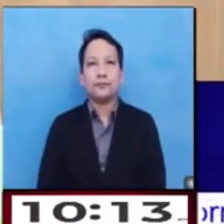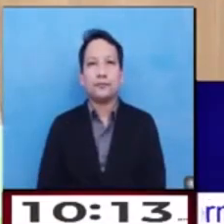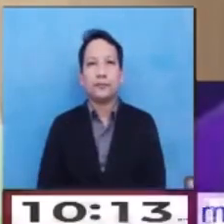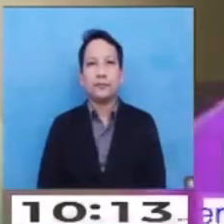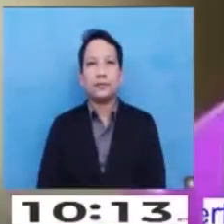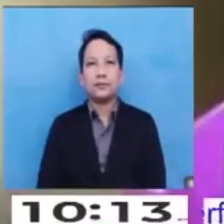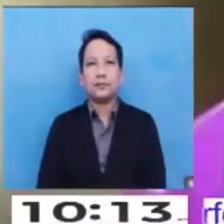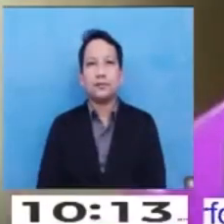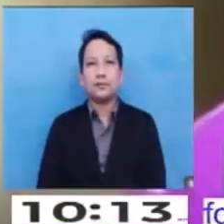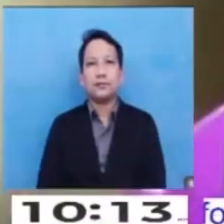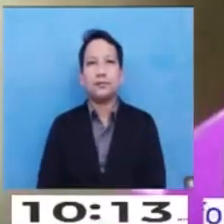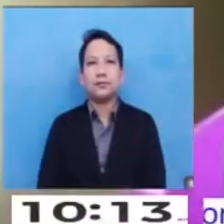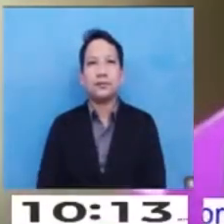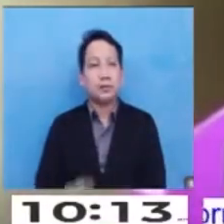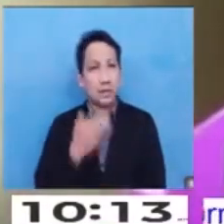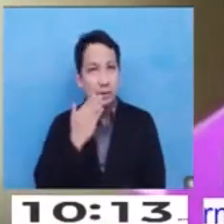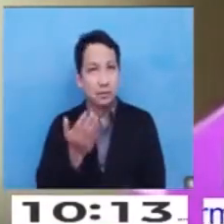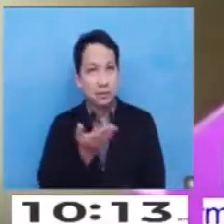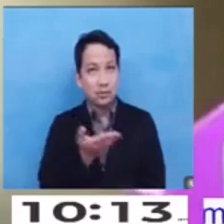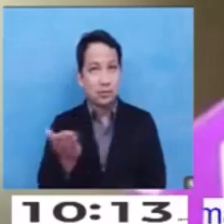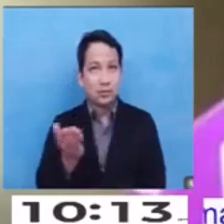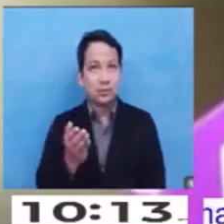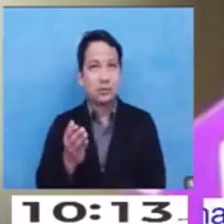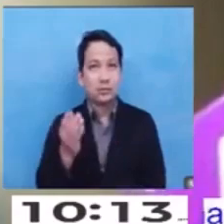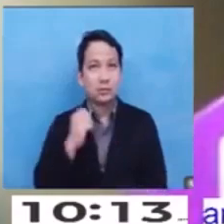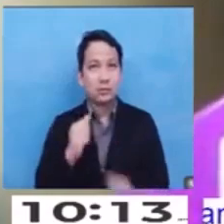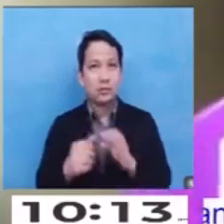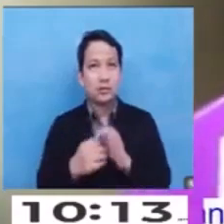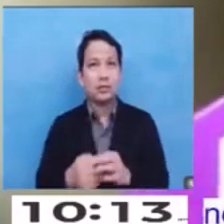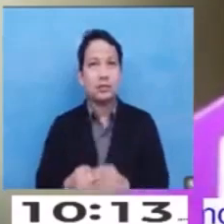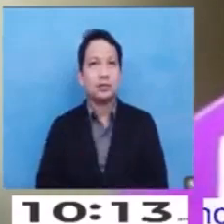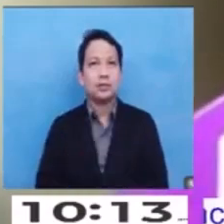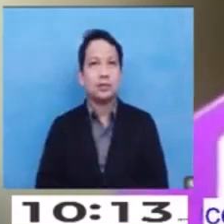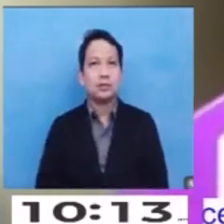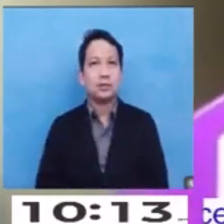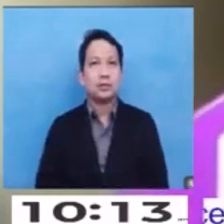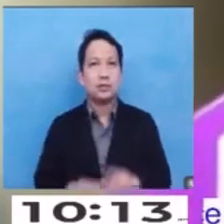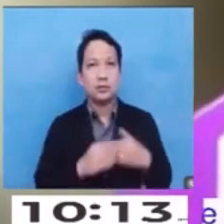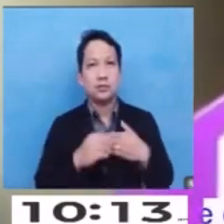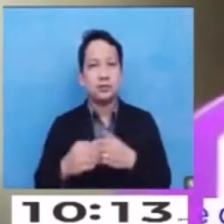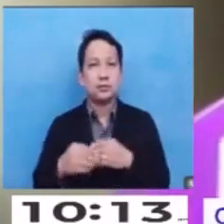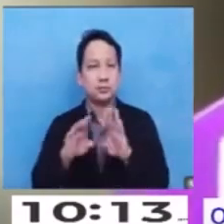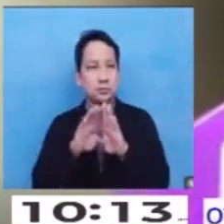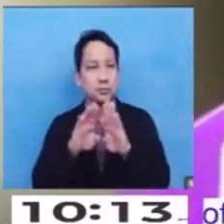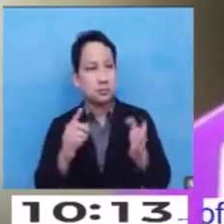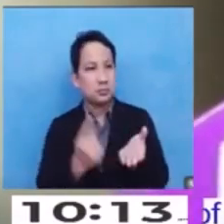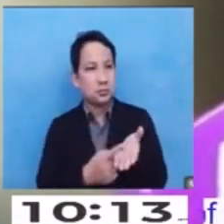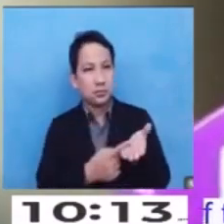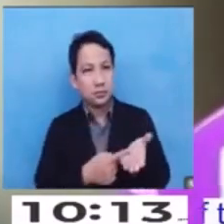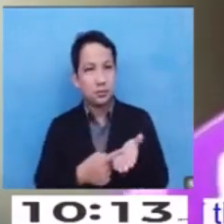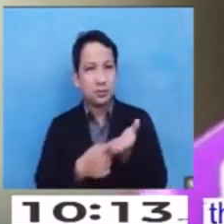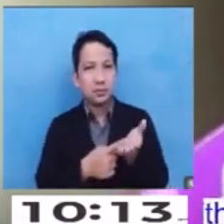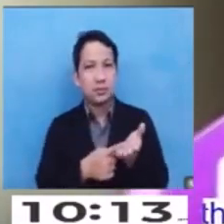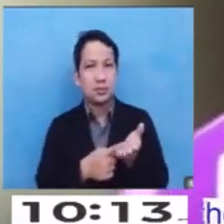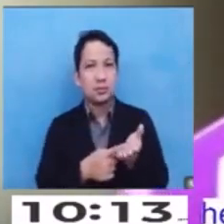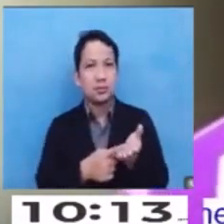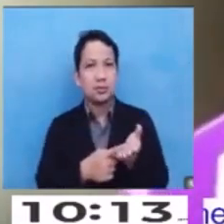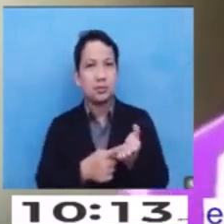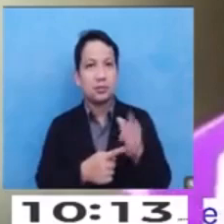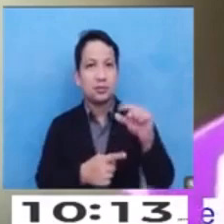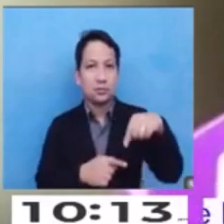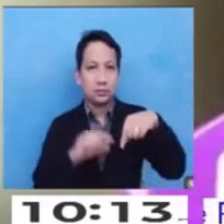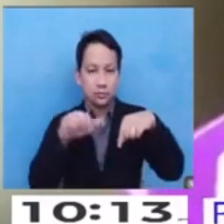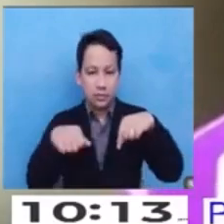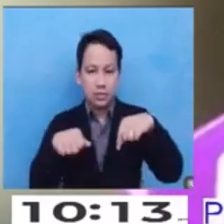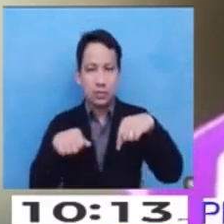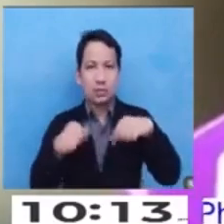Maraming salamat po, Secretary Balisakan. Now, let us proceed to the open forum. But before we